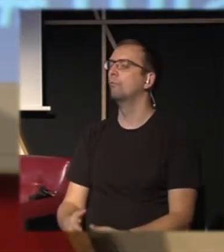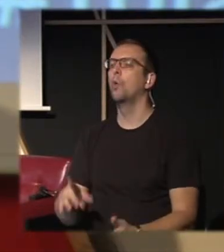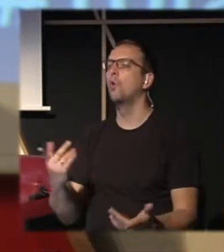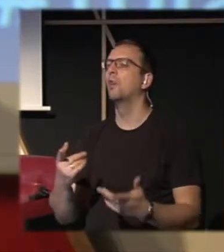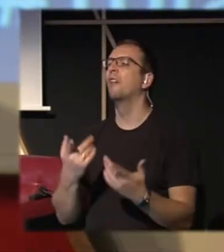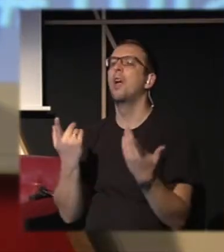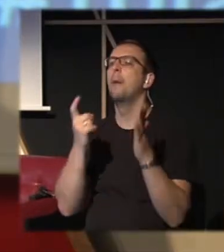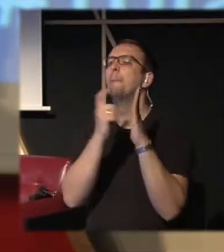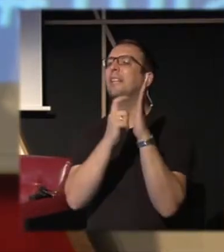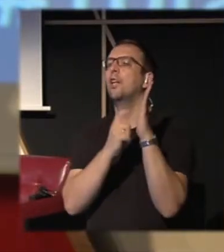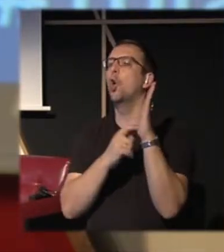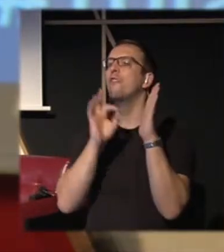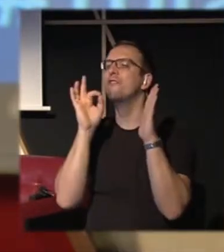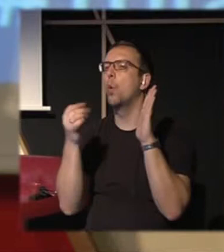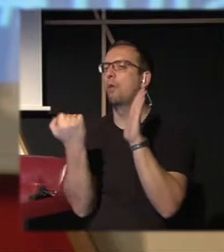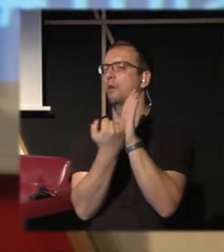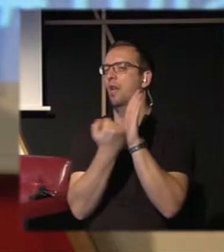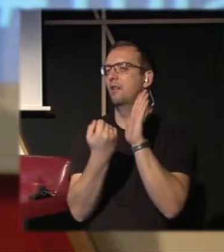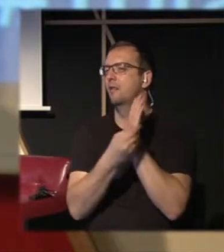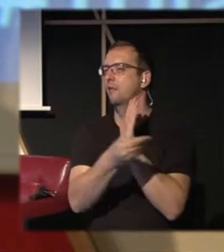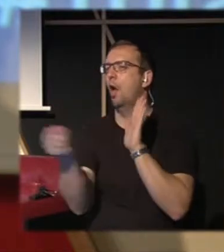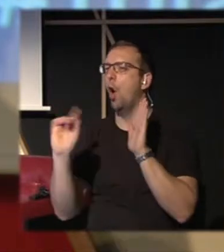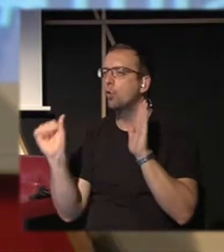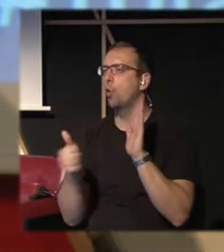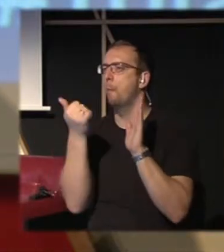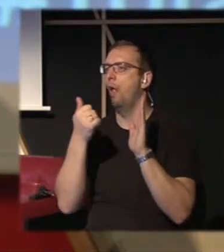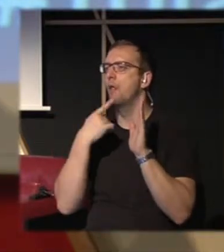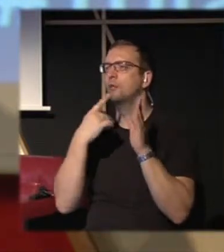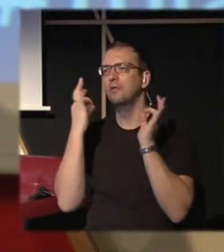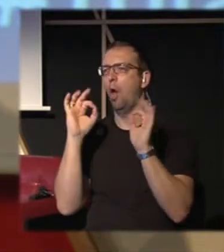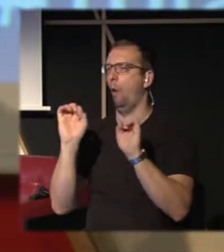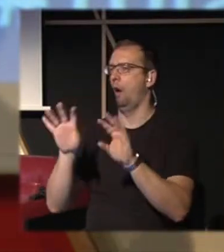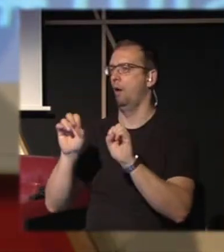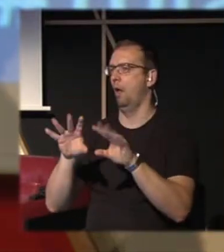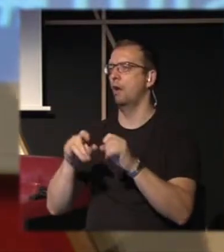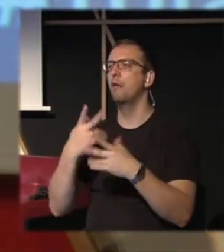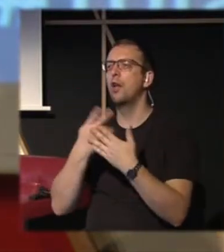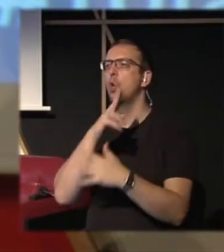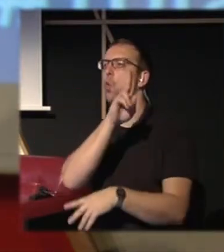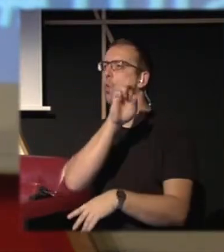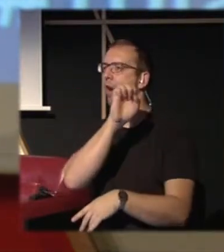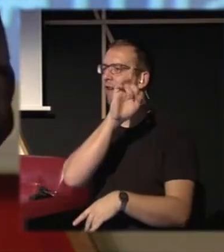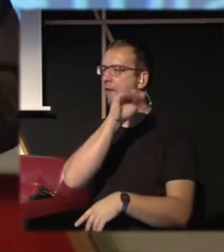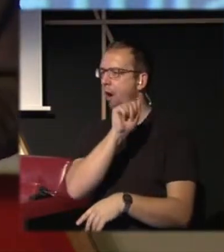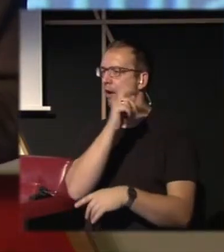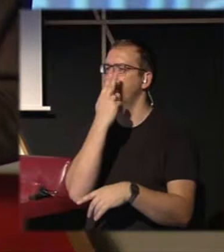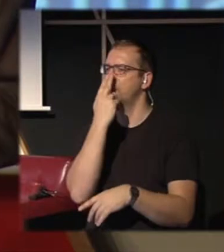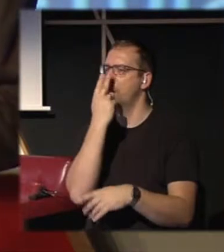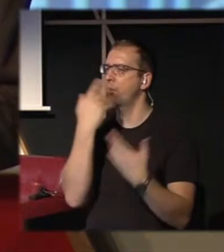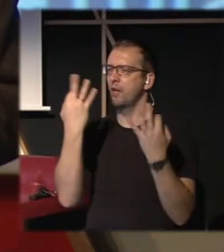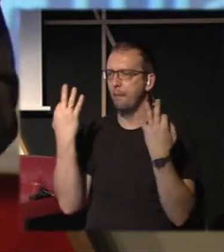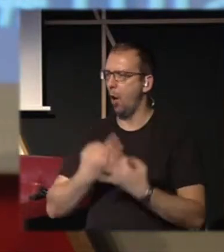He will give us an idea of the good things which have been happening in the last years, and as well some ideas about the future plans